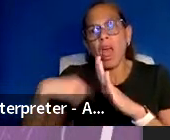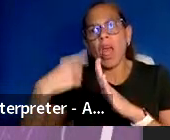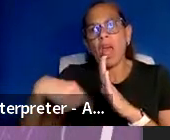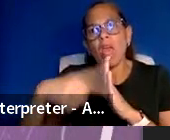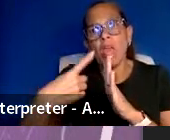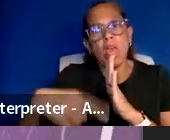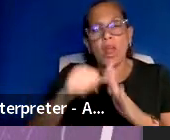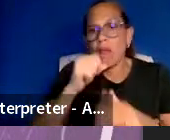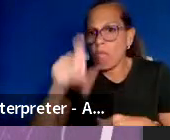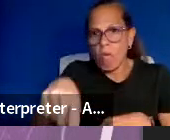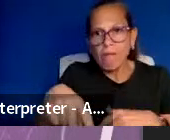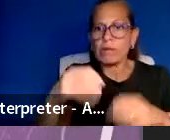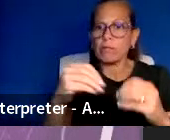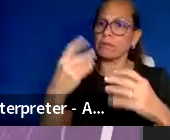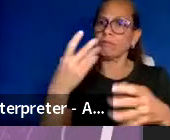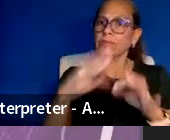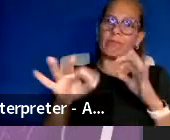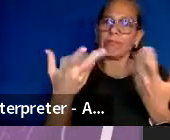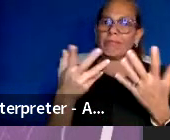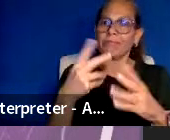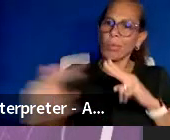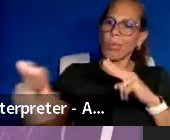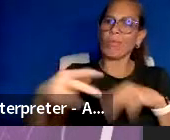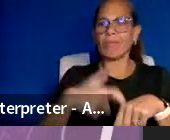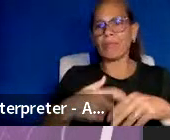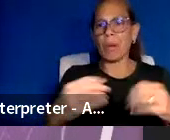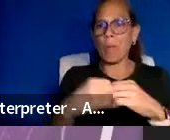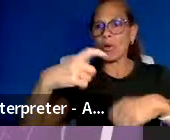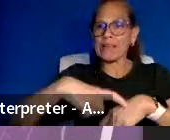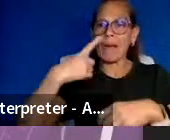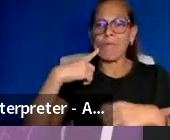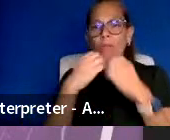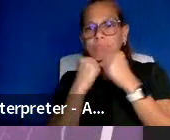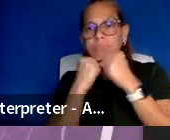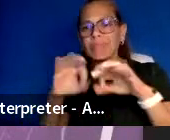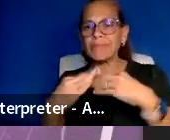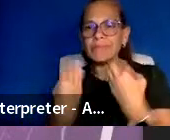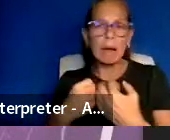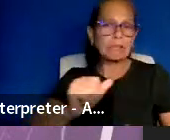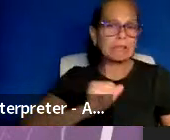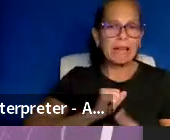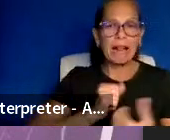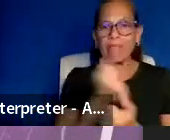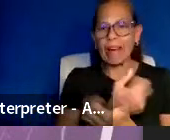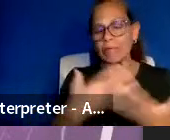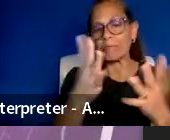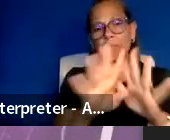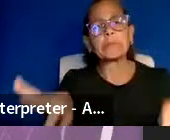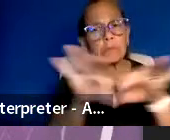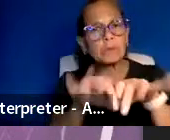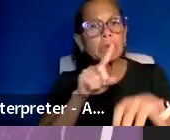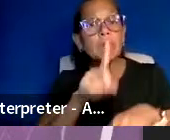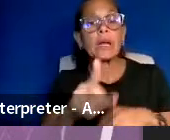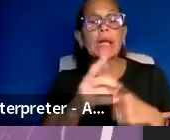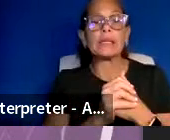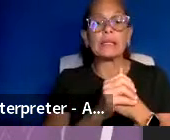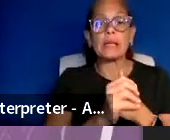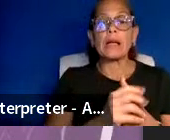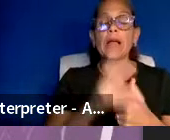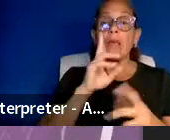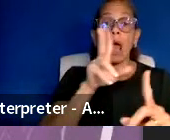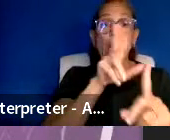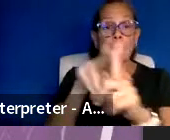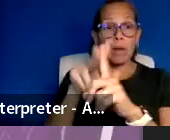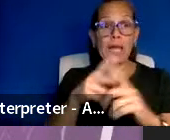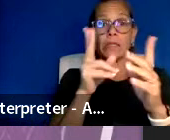get to spend with ourselves, our family, our friends, and that's really important. Ahead of the ULURP application process,